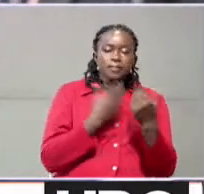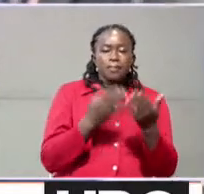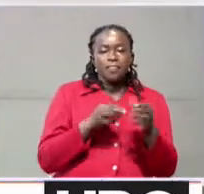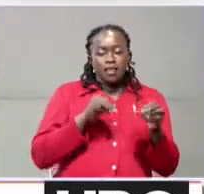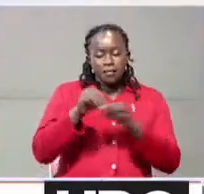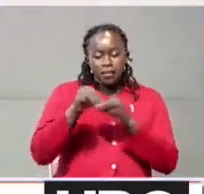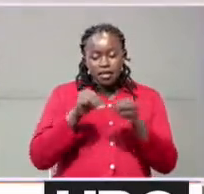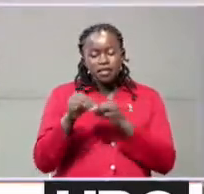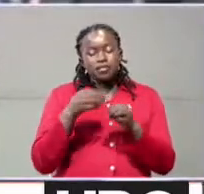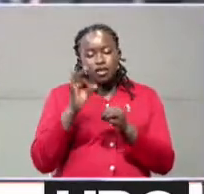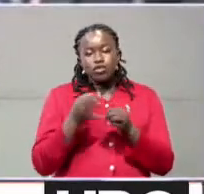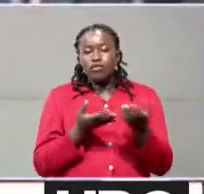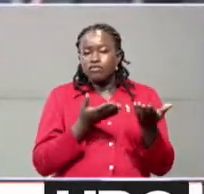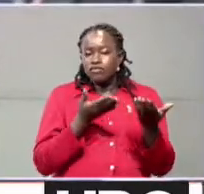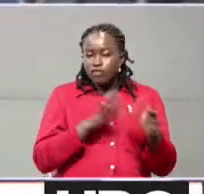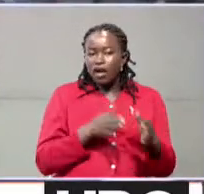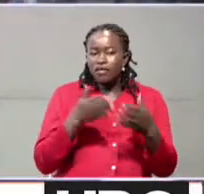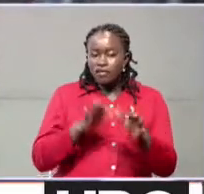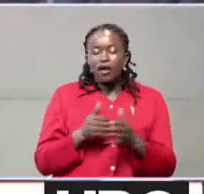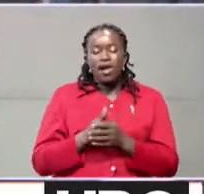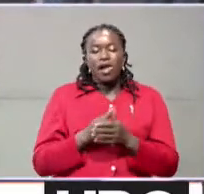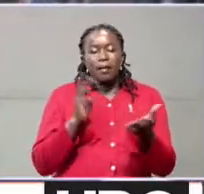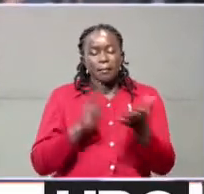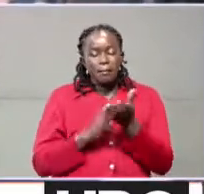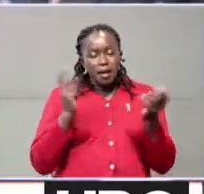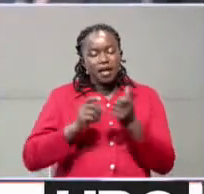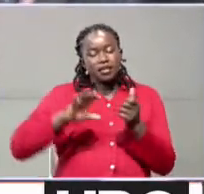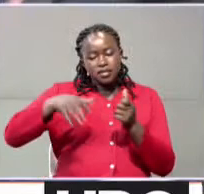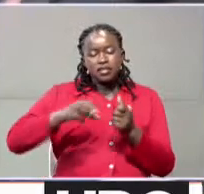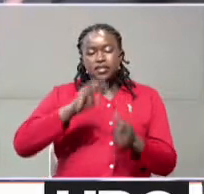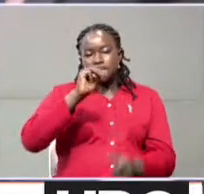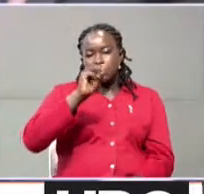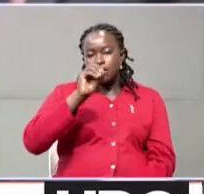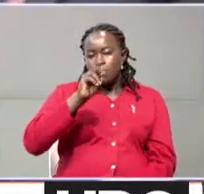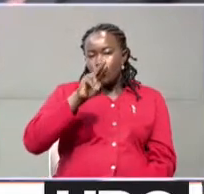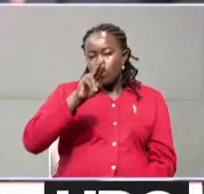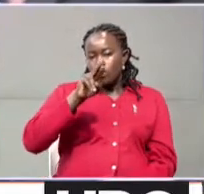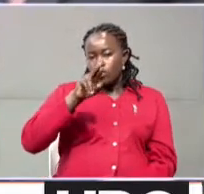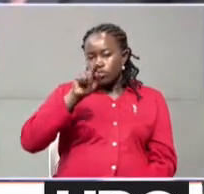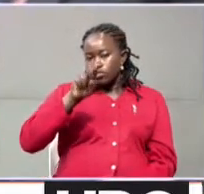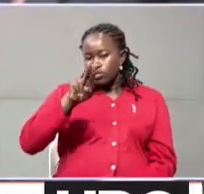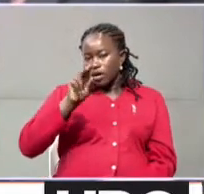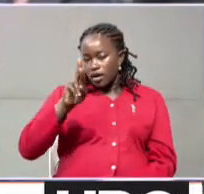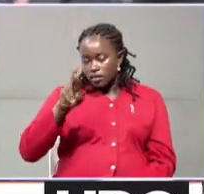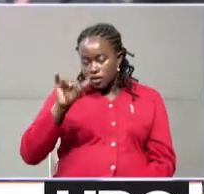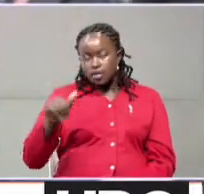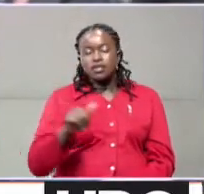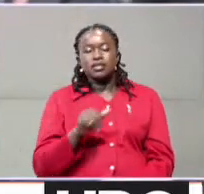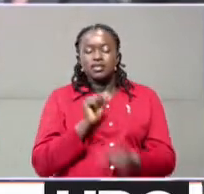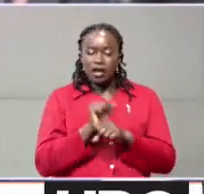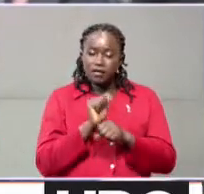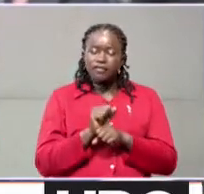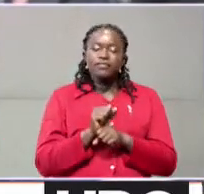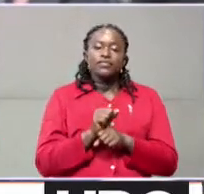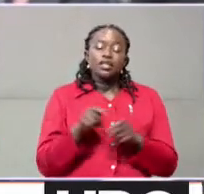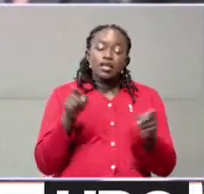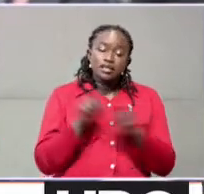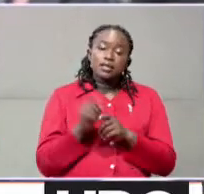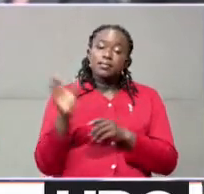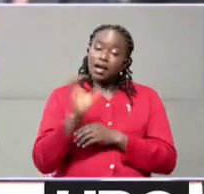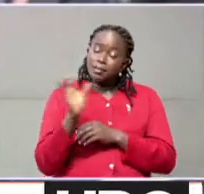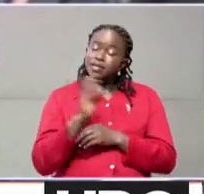bodies by embarrassing mortuary staff furthermore right honorable speaker cabinet